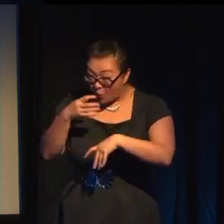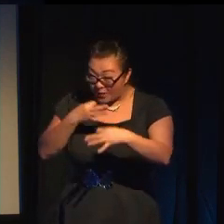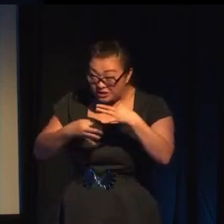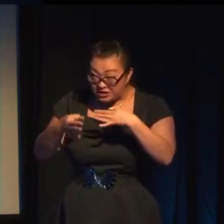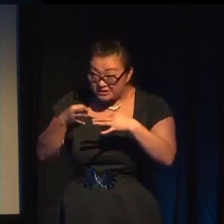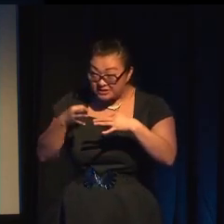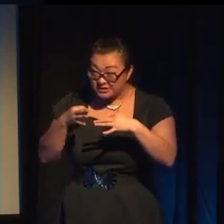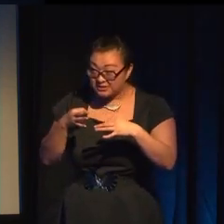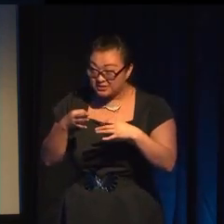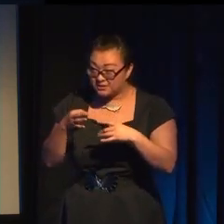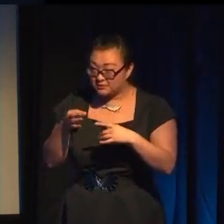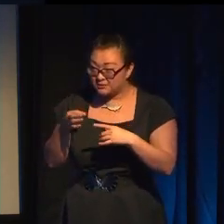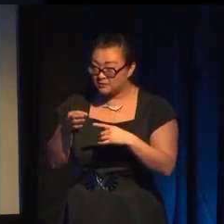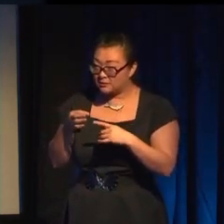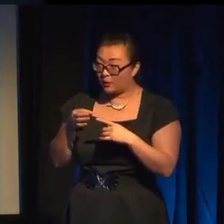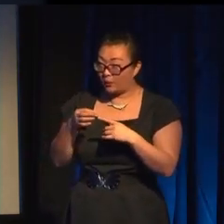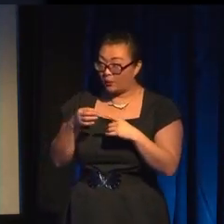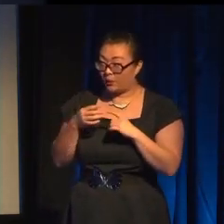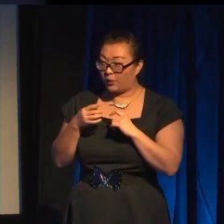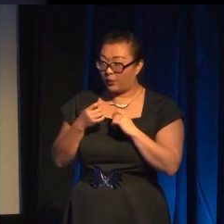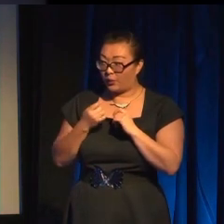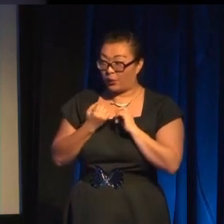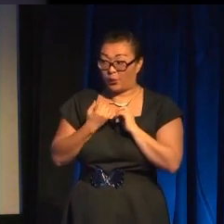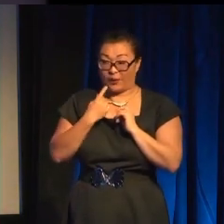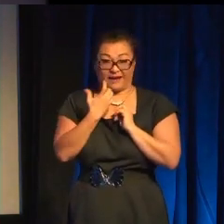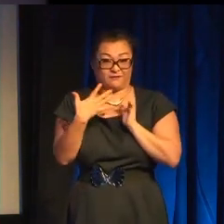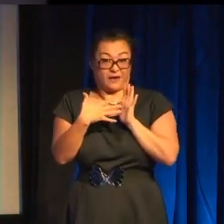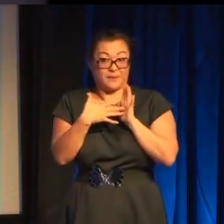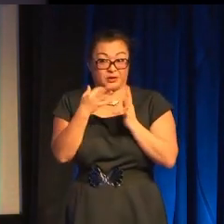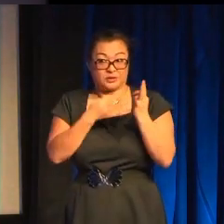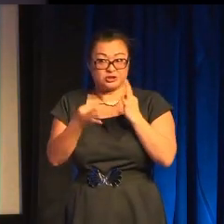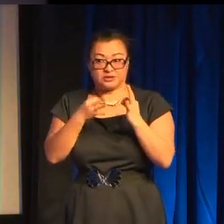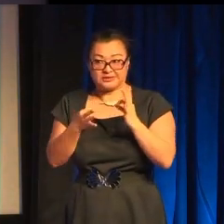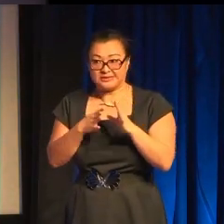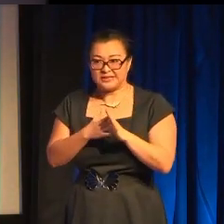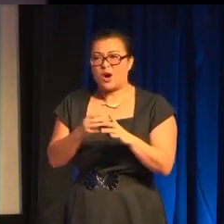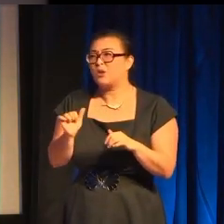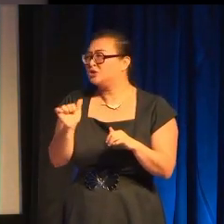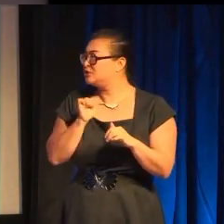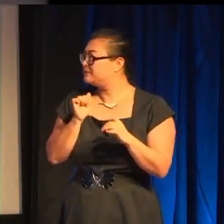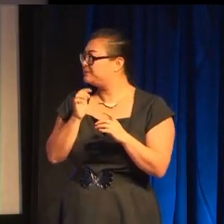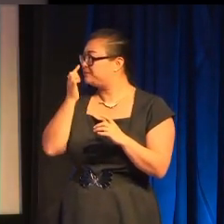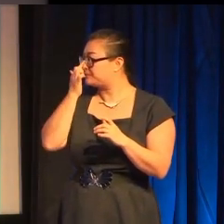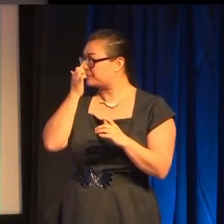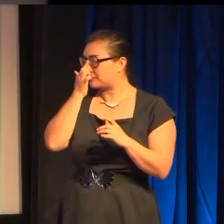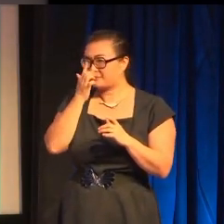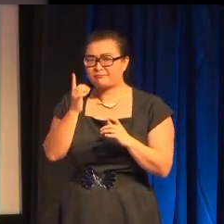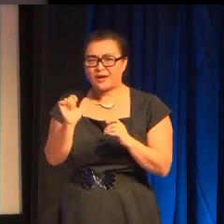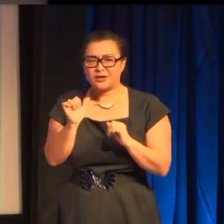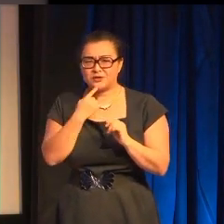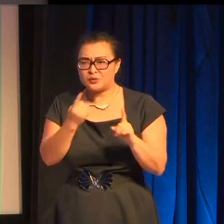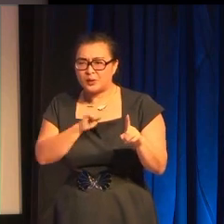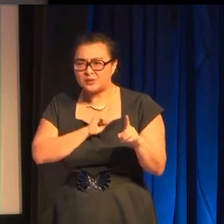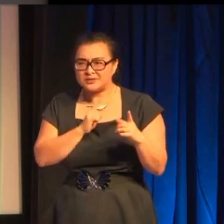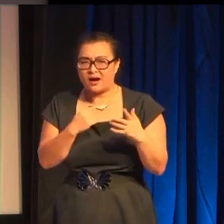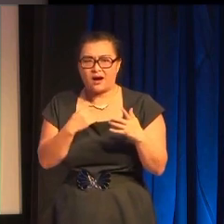to, we're 5 minutes late, but let's do 5 minutes of questions. Oh, 5 minutes of questions. All right, I should have warned you, because it's always really embarrassing at this point, because